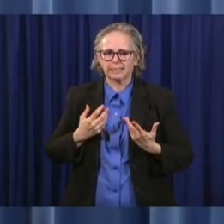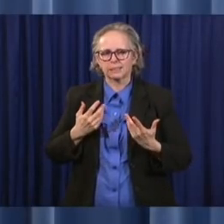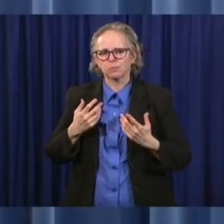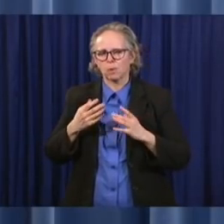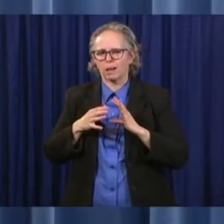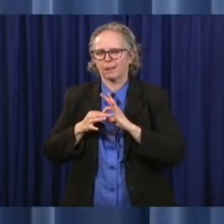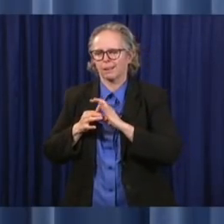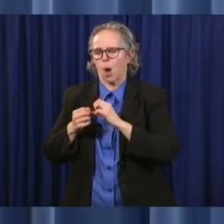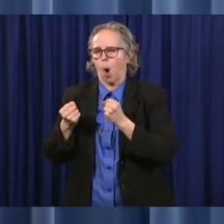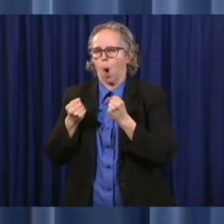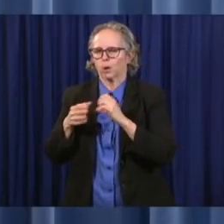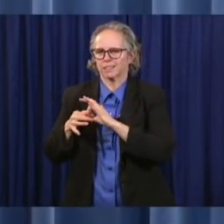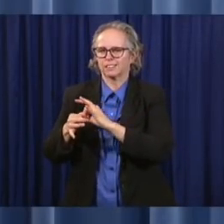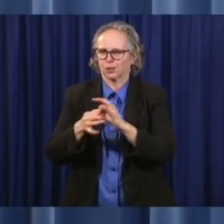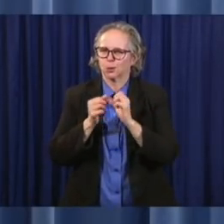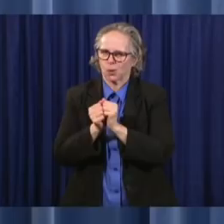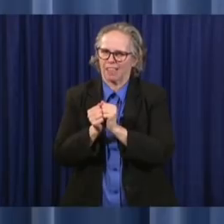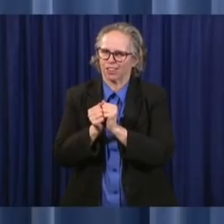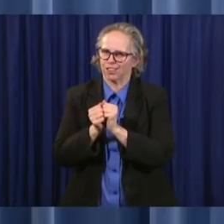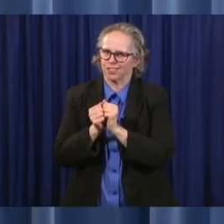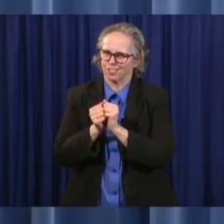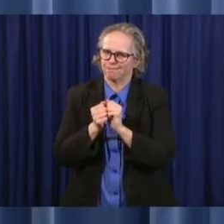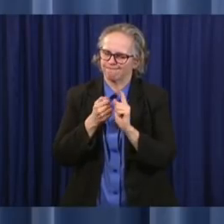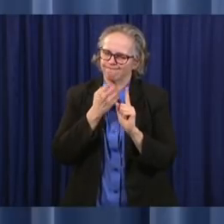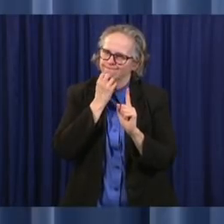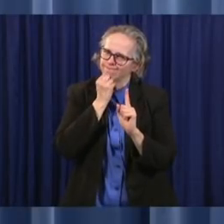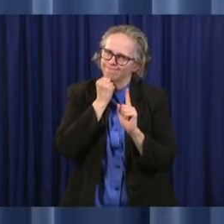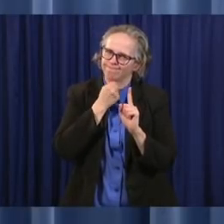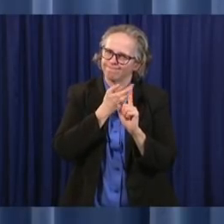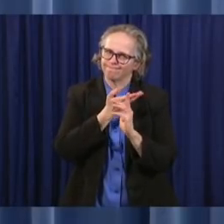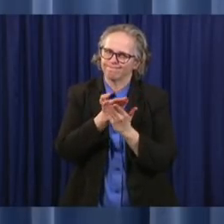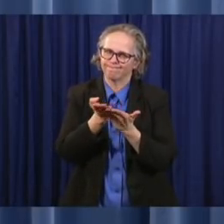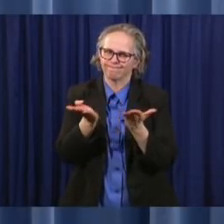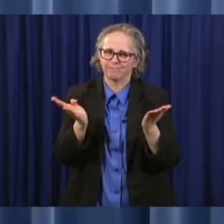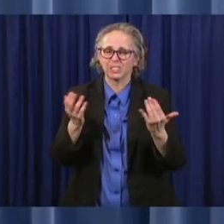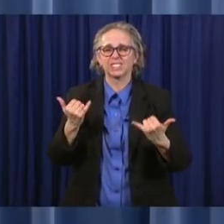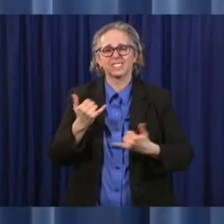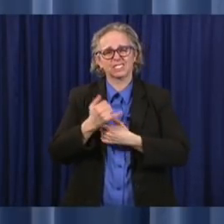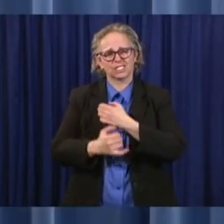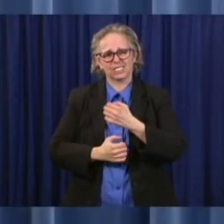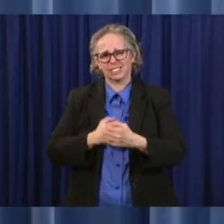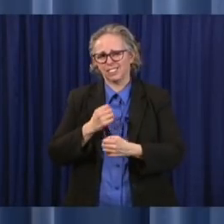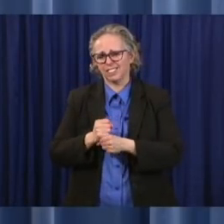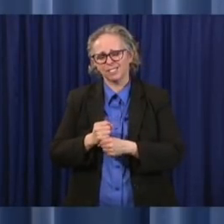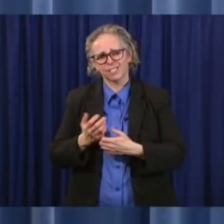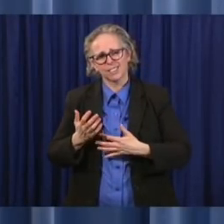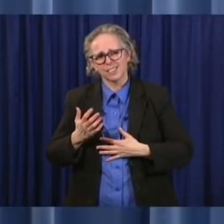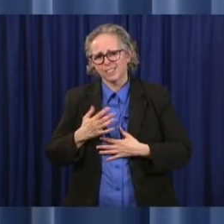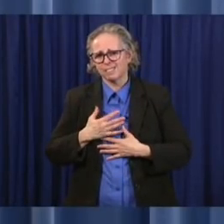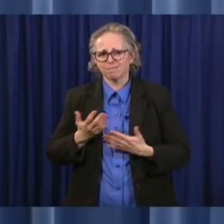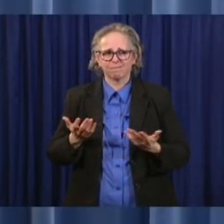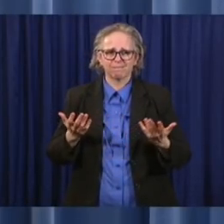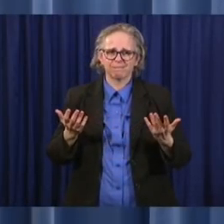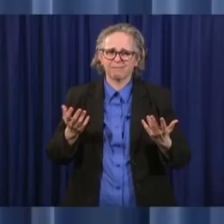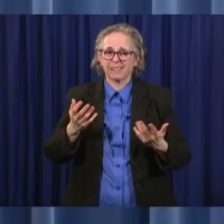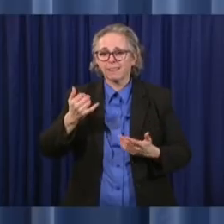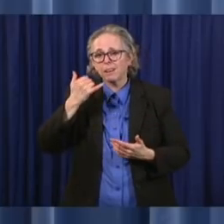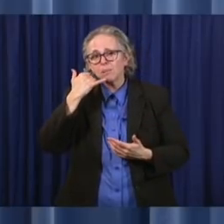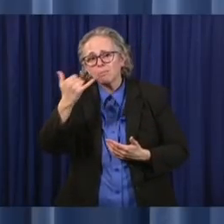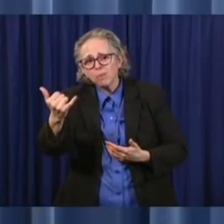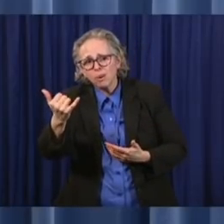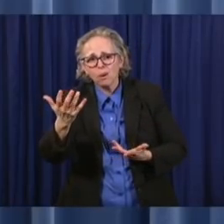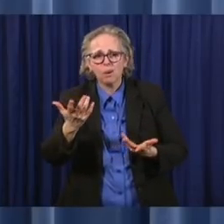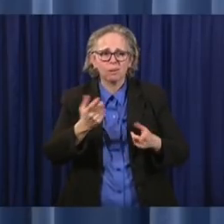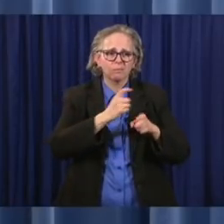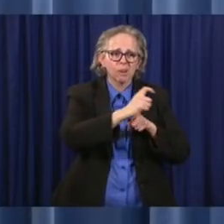families together. So this year, whether it is through telephone calls,